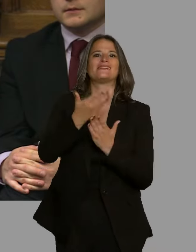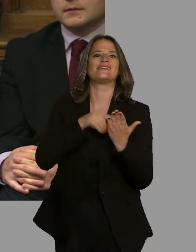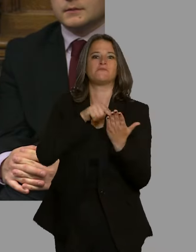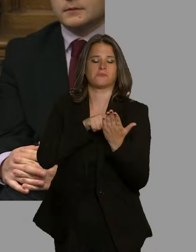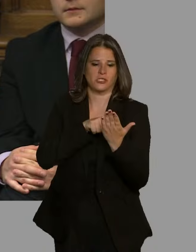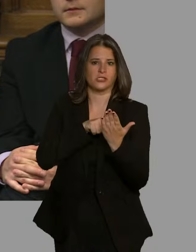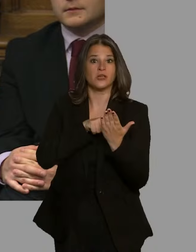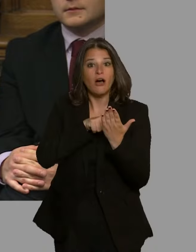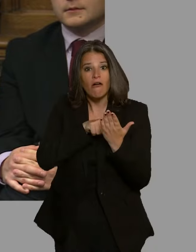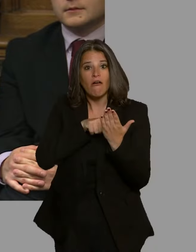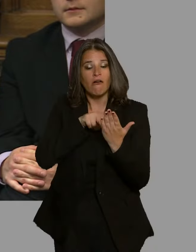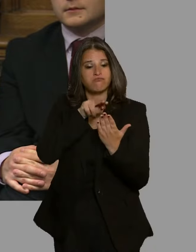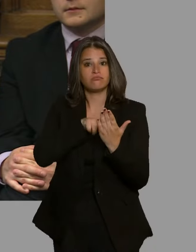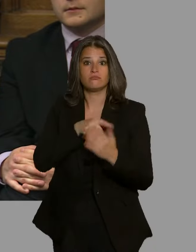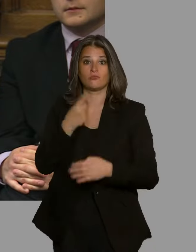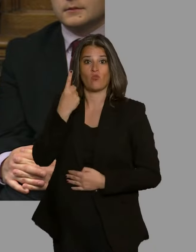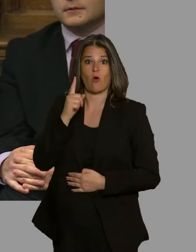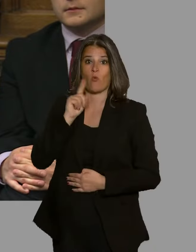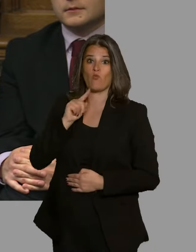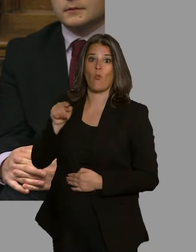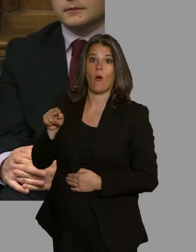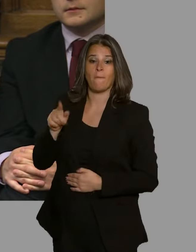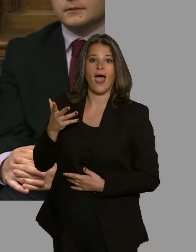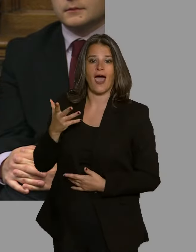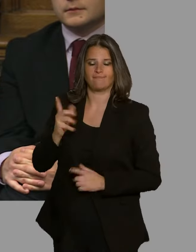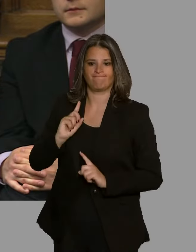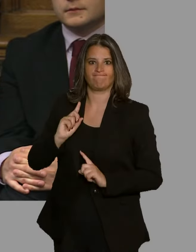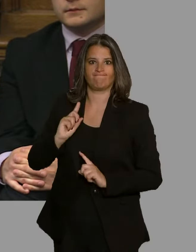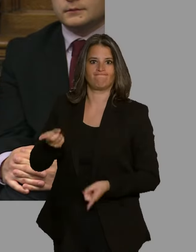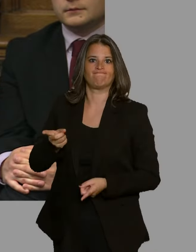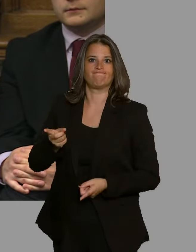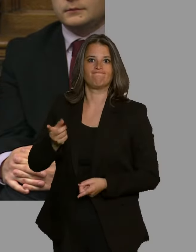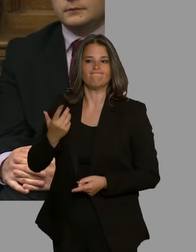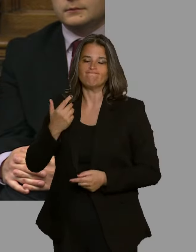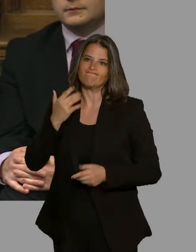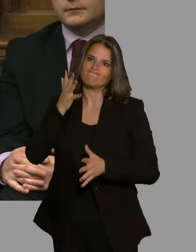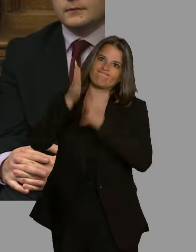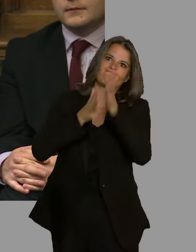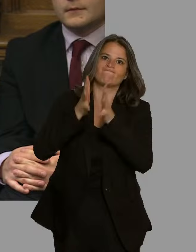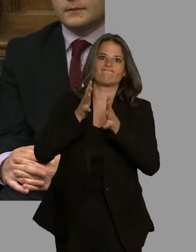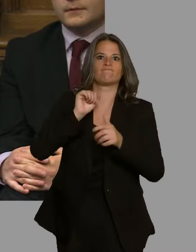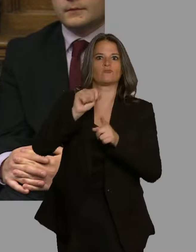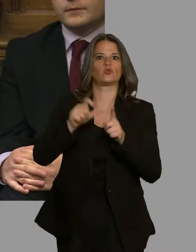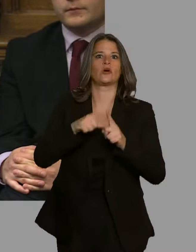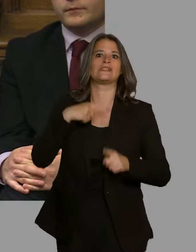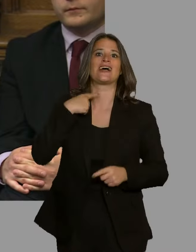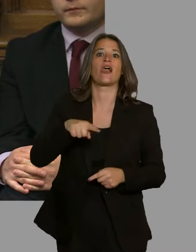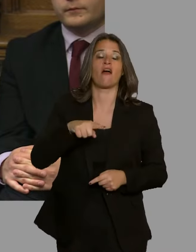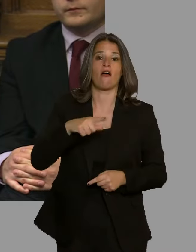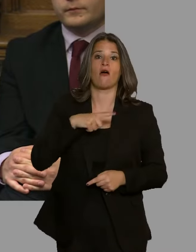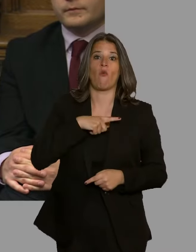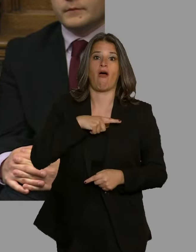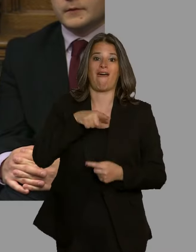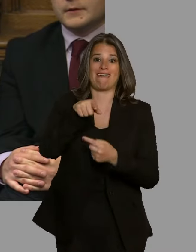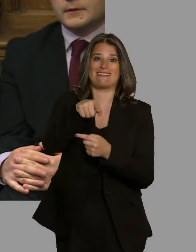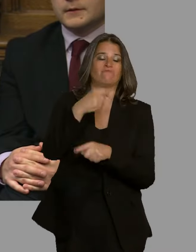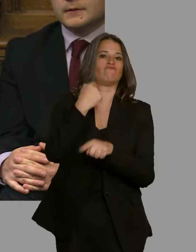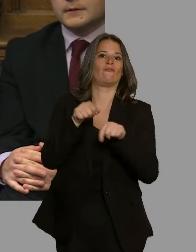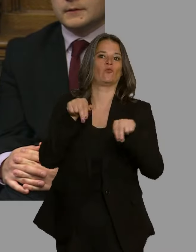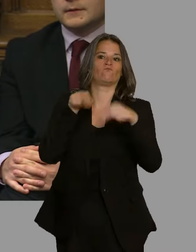Law past second reading, but until it gets royal assent, criminals can still not show up and deny victims justice. So will the